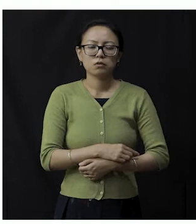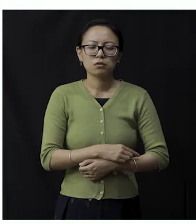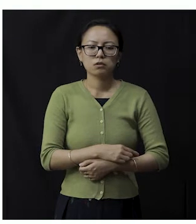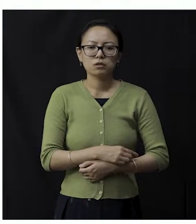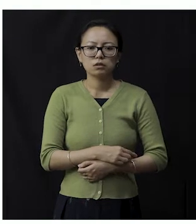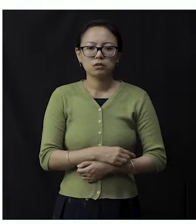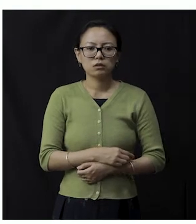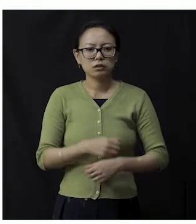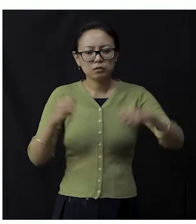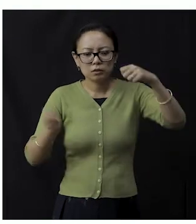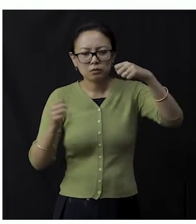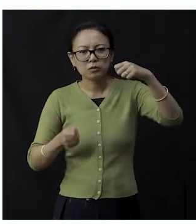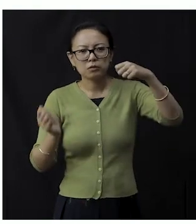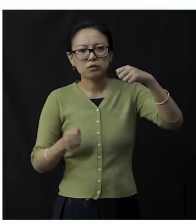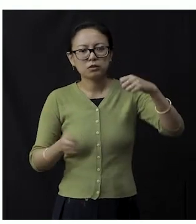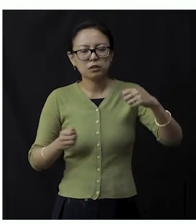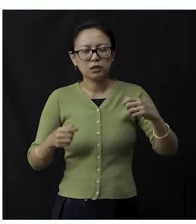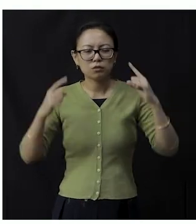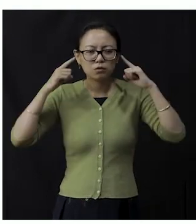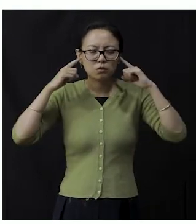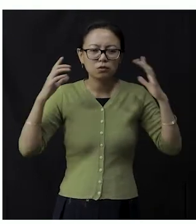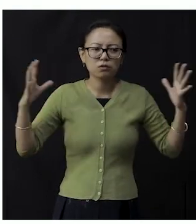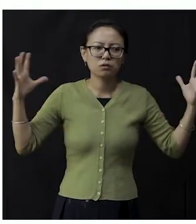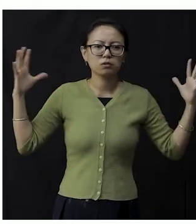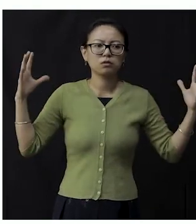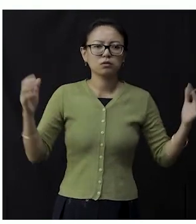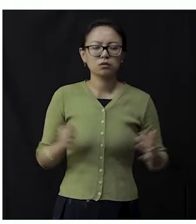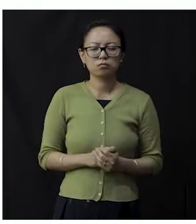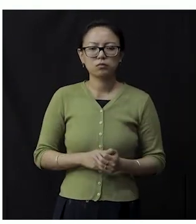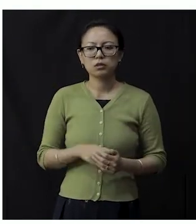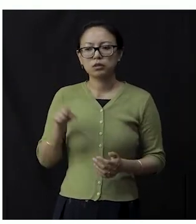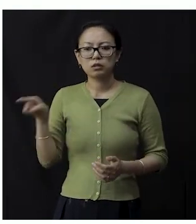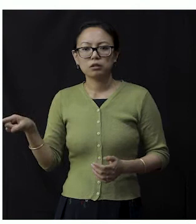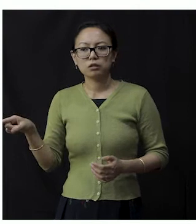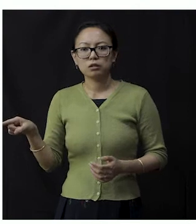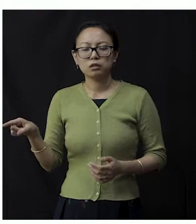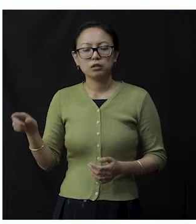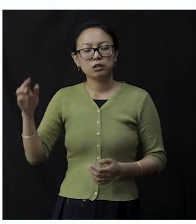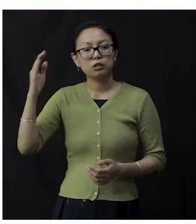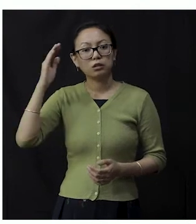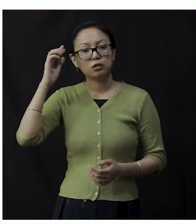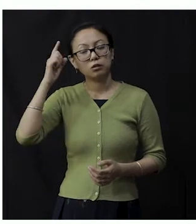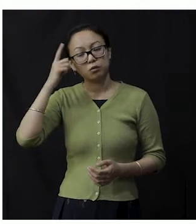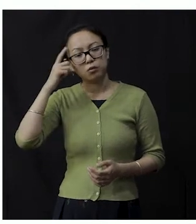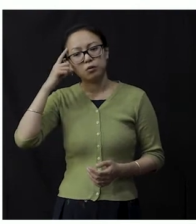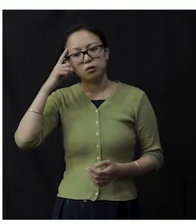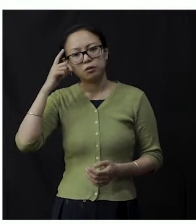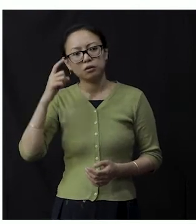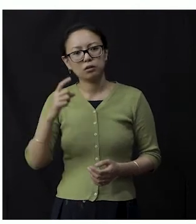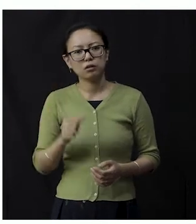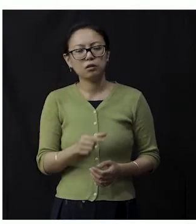not say anything to this man, he thought he can get away with everything. And that is why